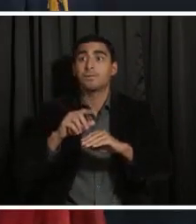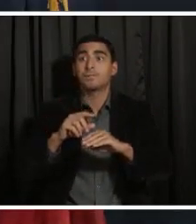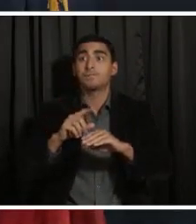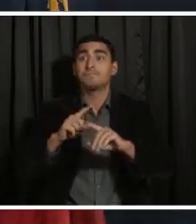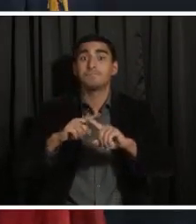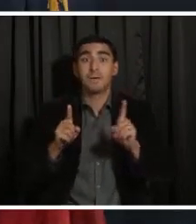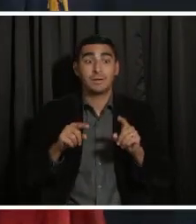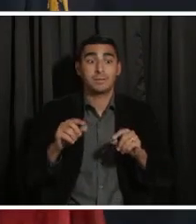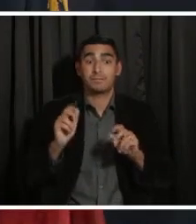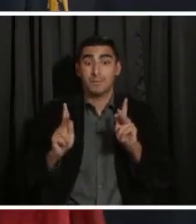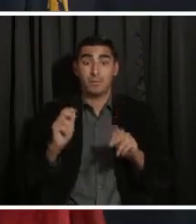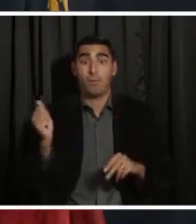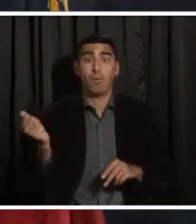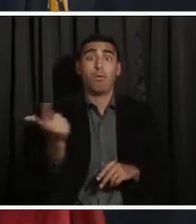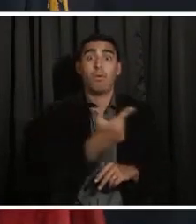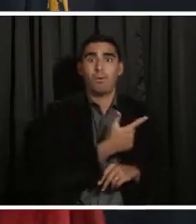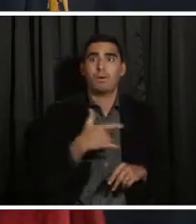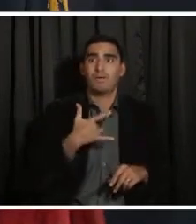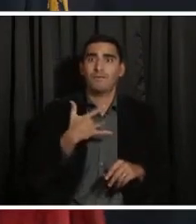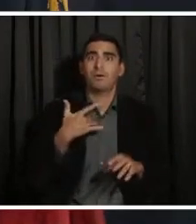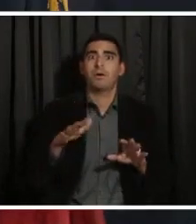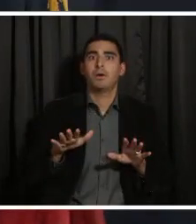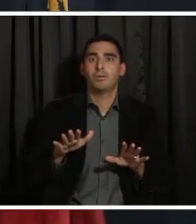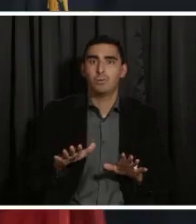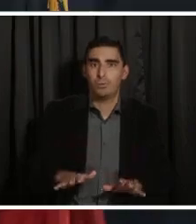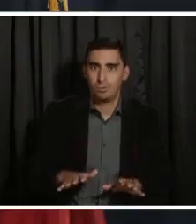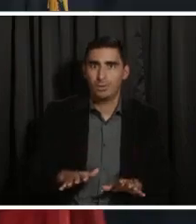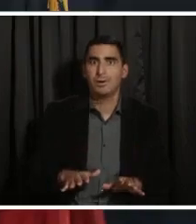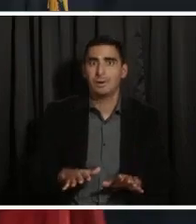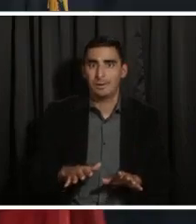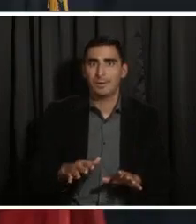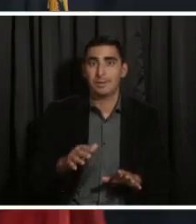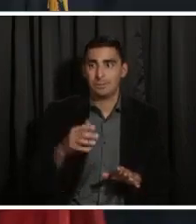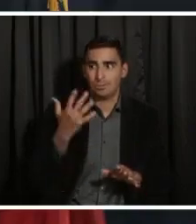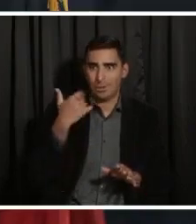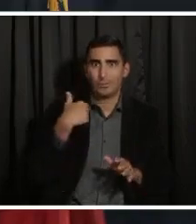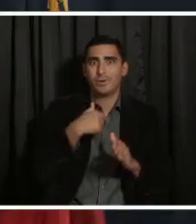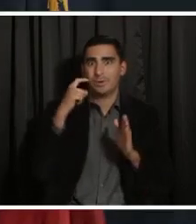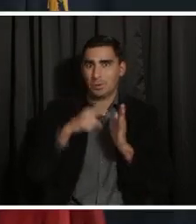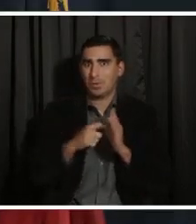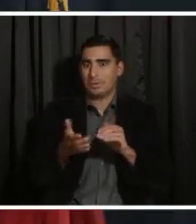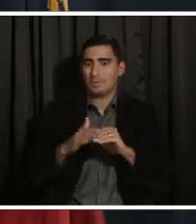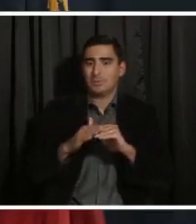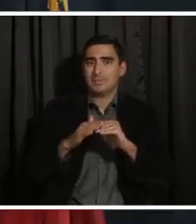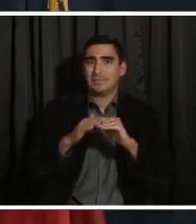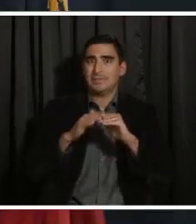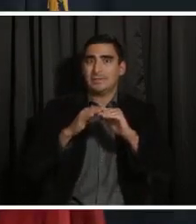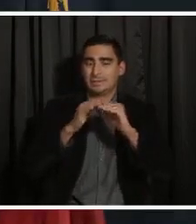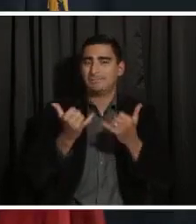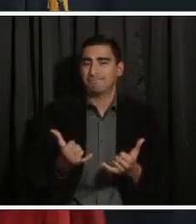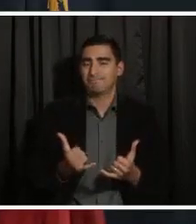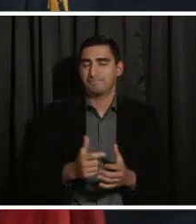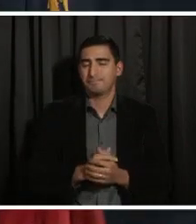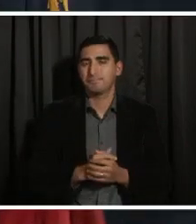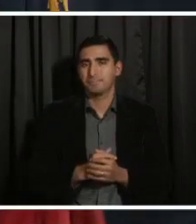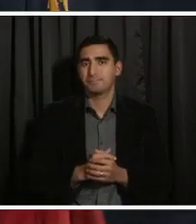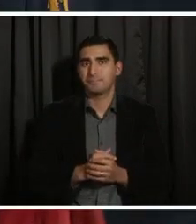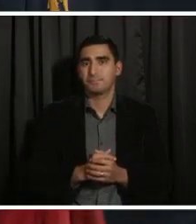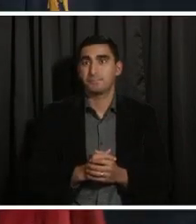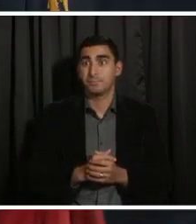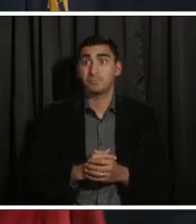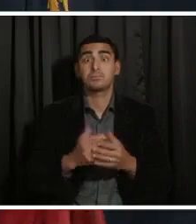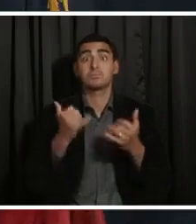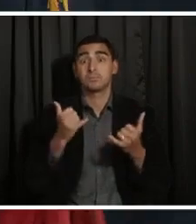all ages to prevent that waning immunity that we're seeing with regard to this virus. With that, we'll be opening